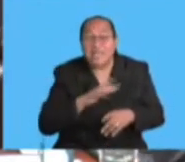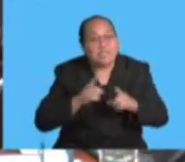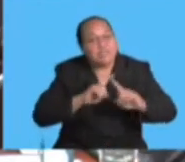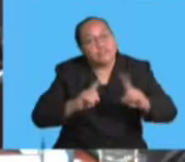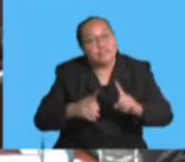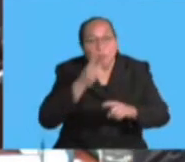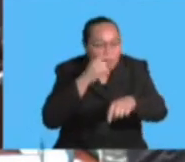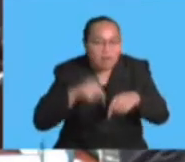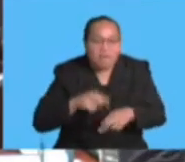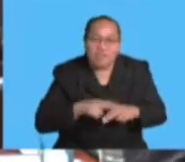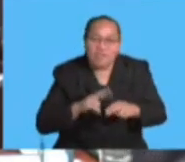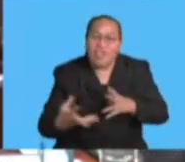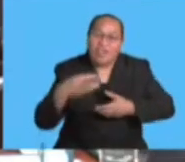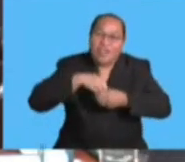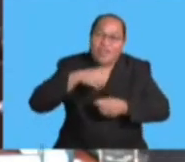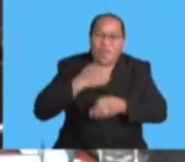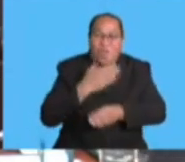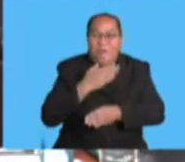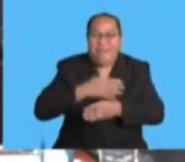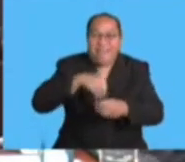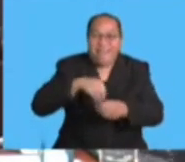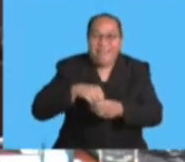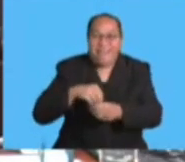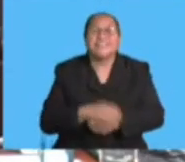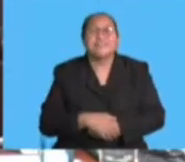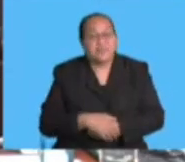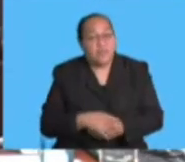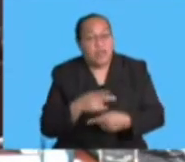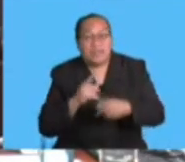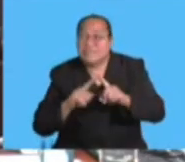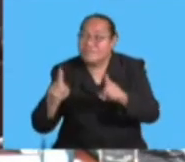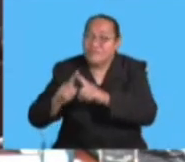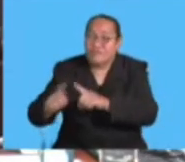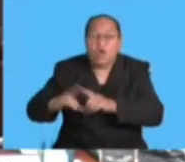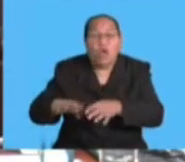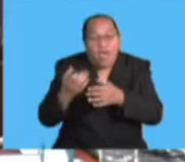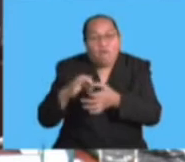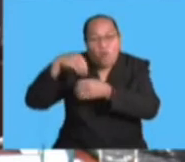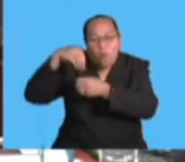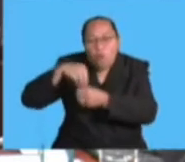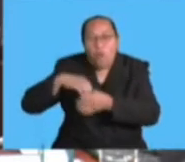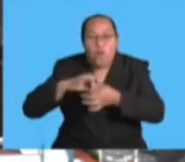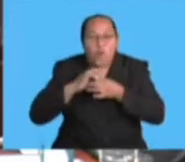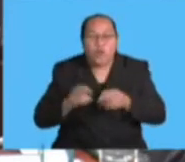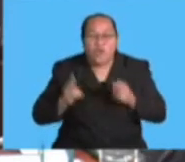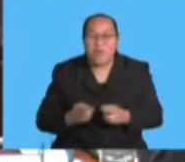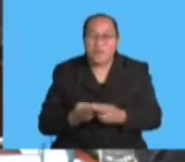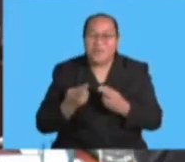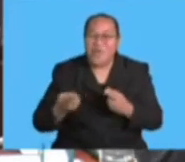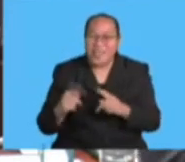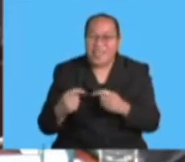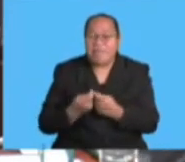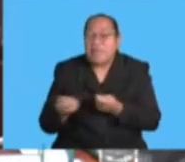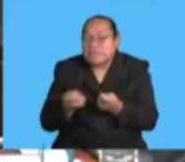these productions. Mr. Speaker, said the production houses have their own human resources team that manages the